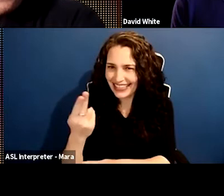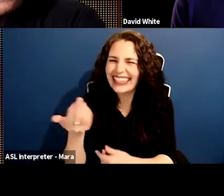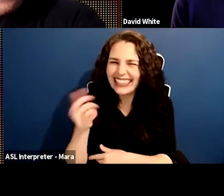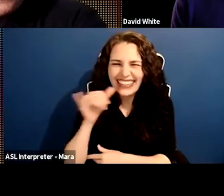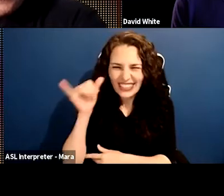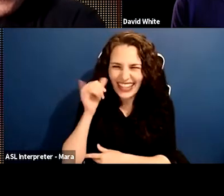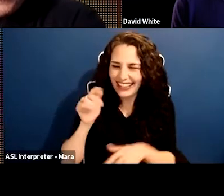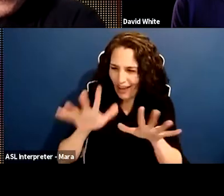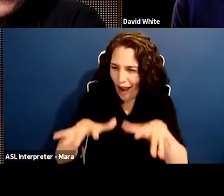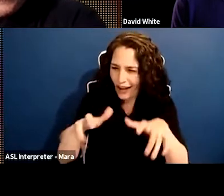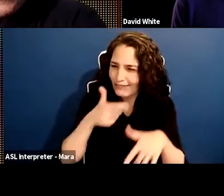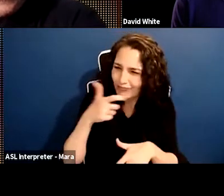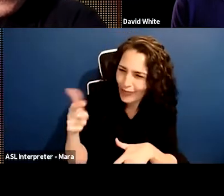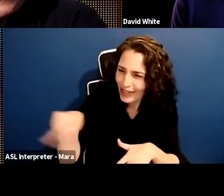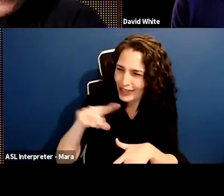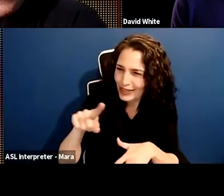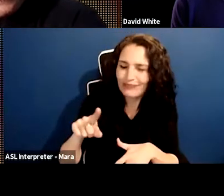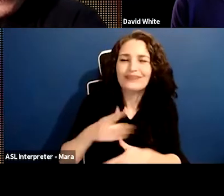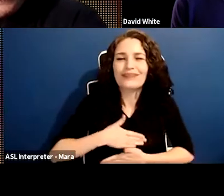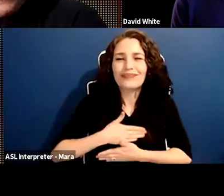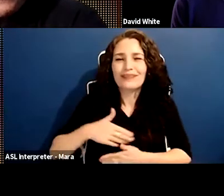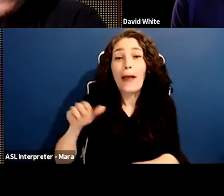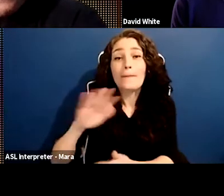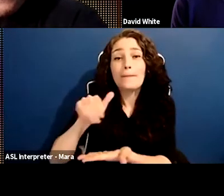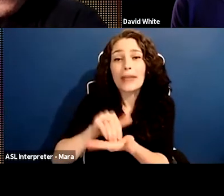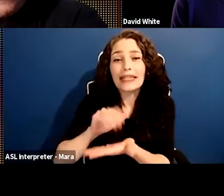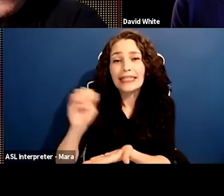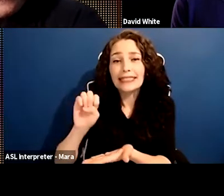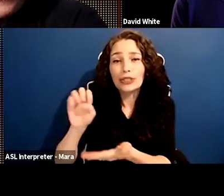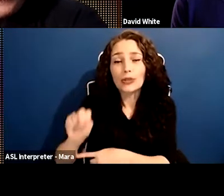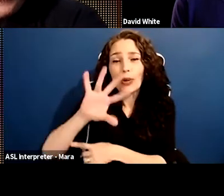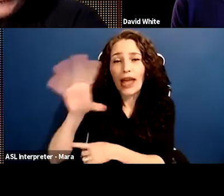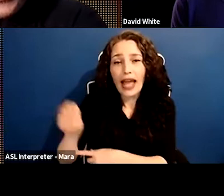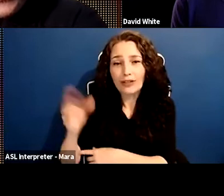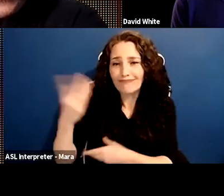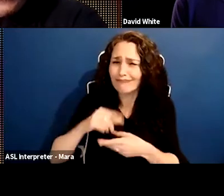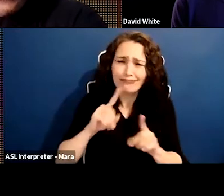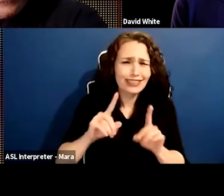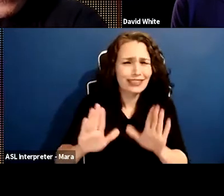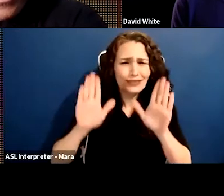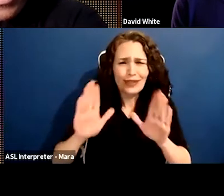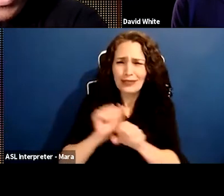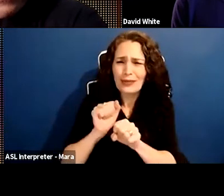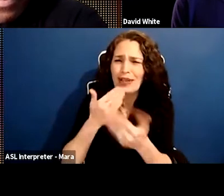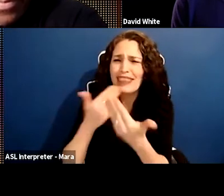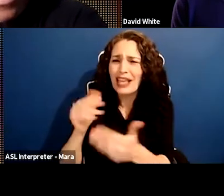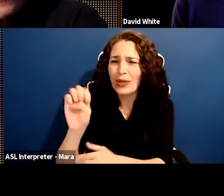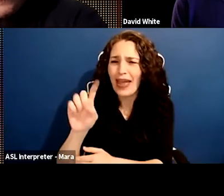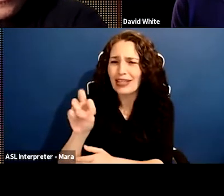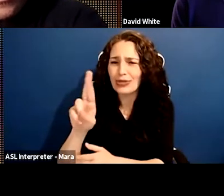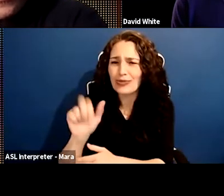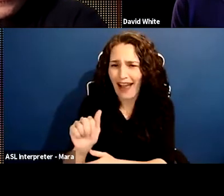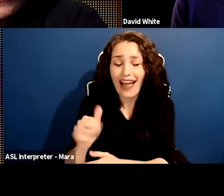yesterday during our panel on Middle Eastern North African inclusion. Really great work, Ezra. Thank you for that.